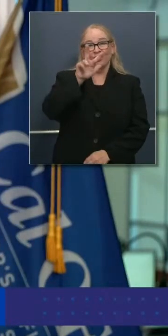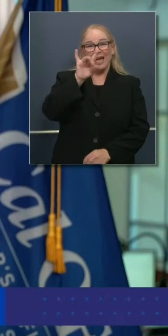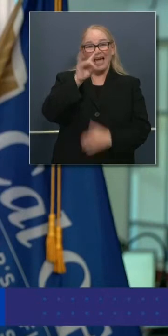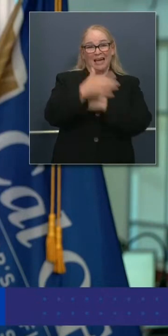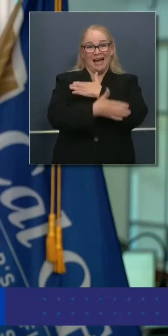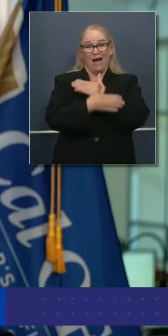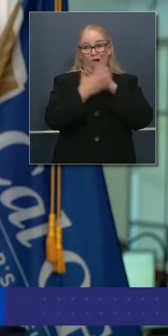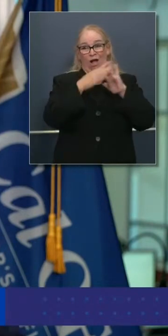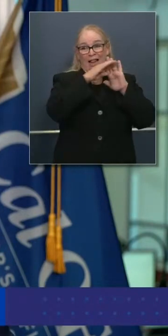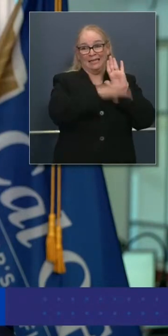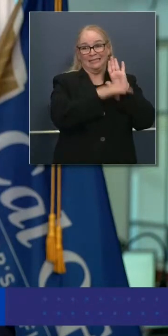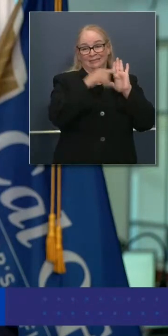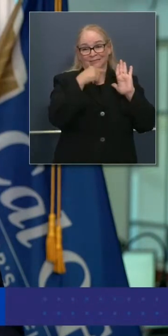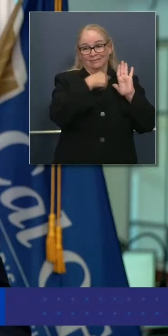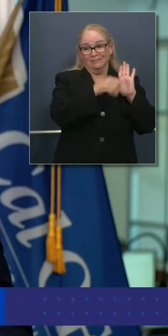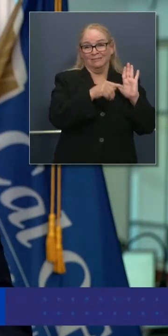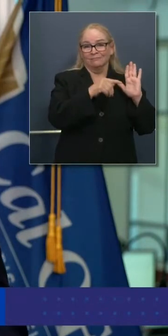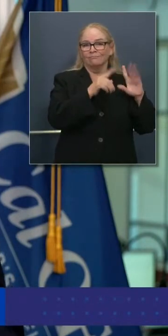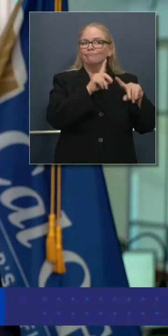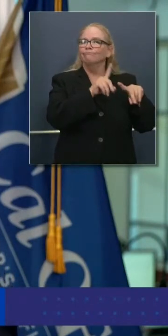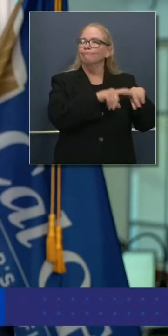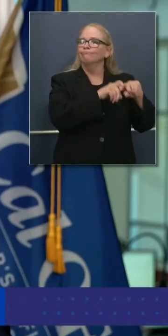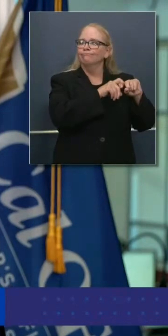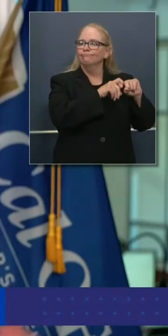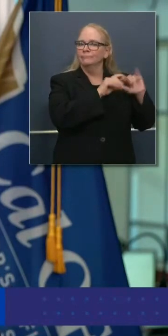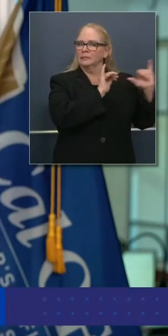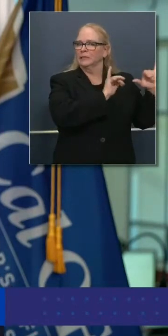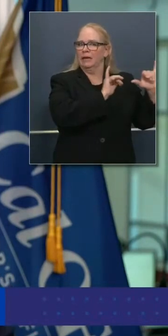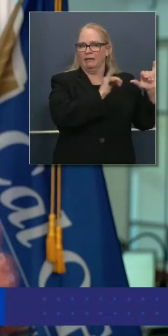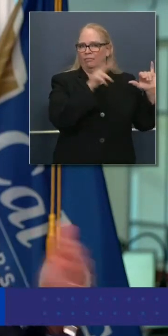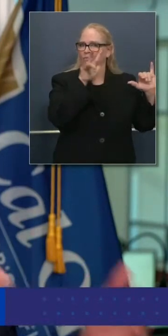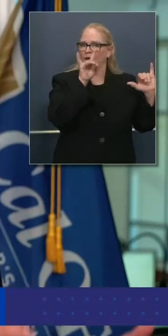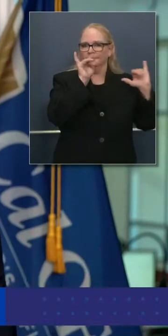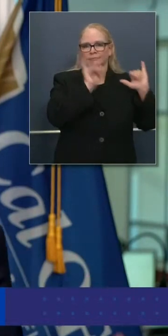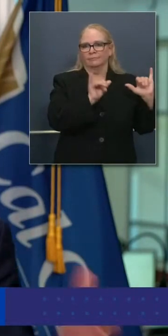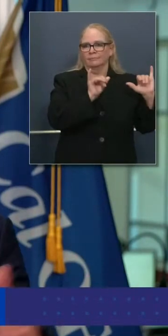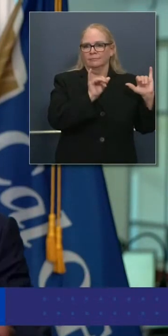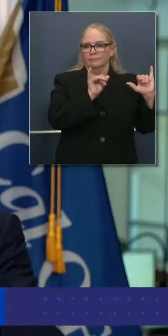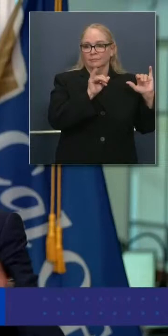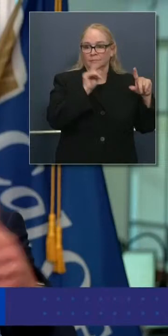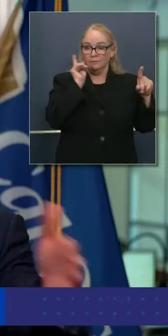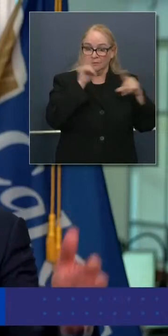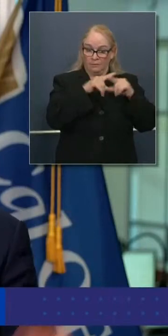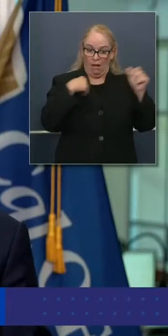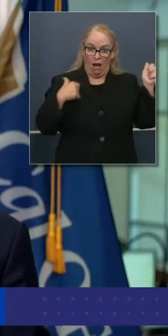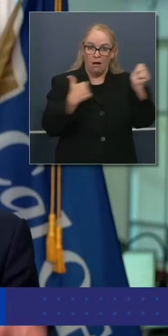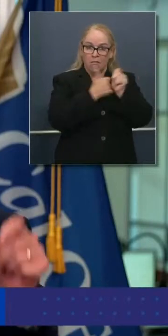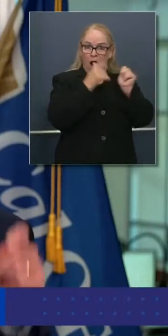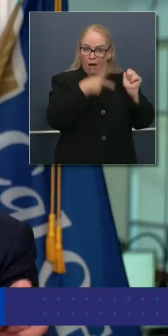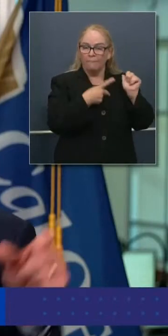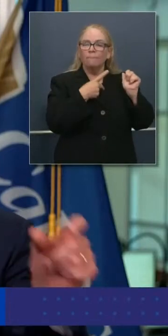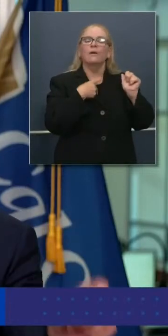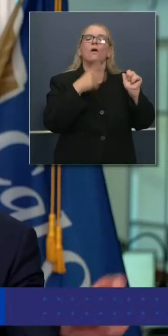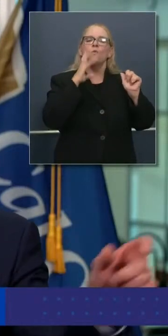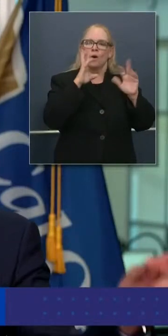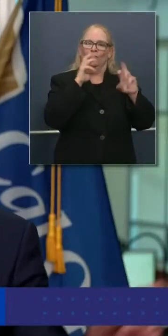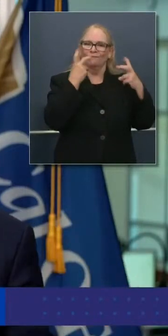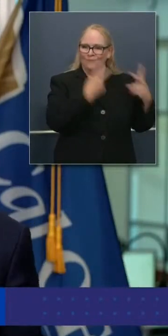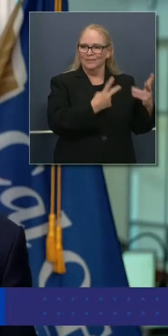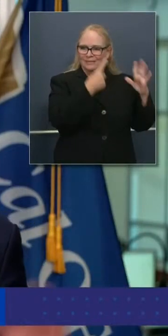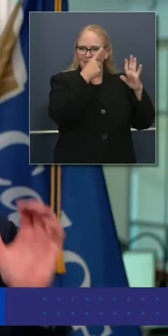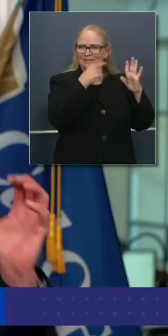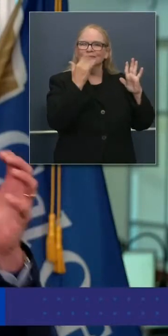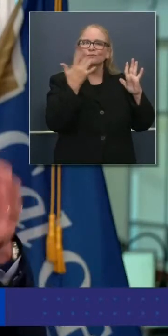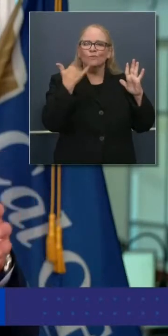left you that were on the monitoring list. So what we're doing, and this is an opportunity to clarify, we're going back to the dates. That's why I want to get the county by